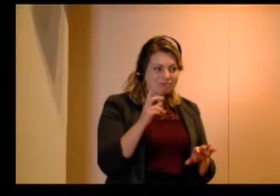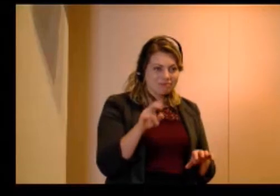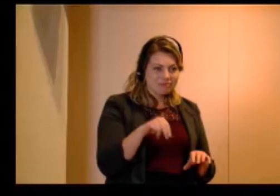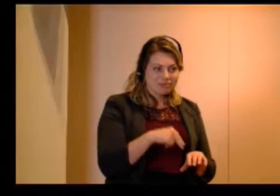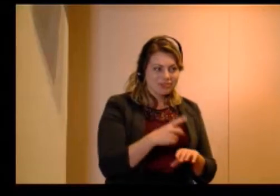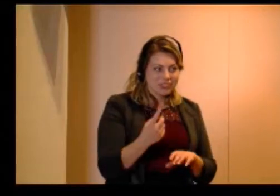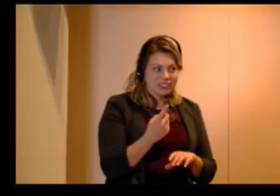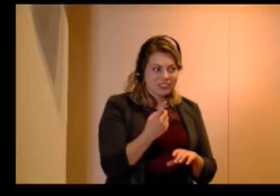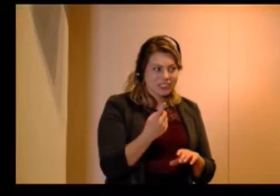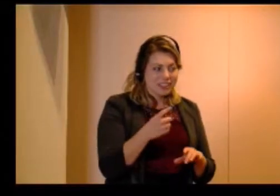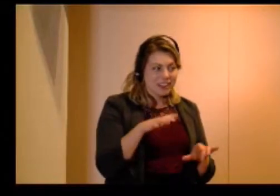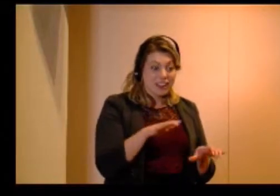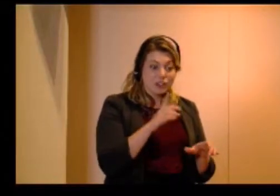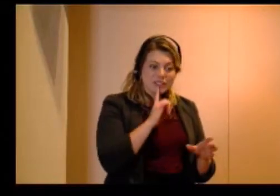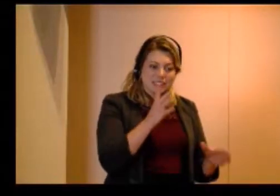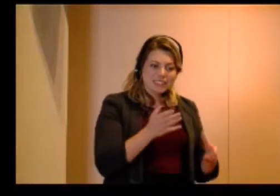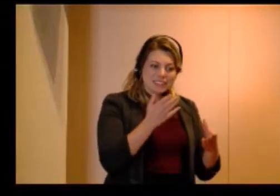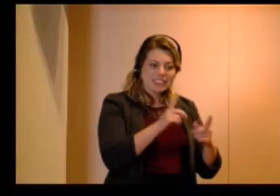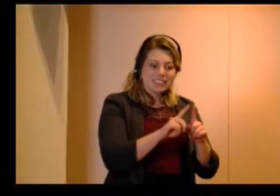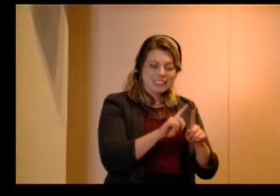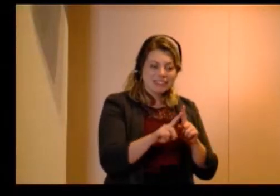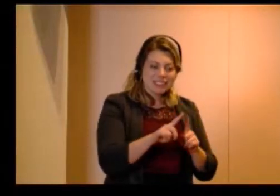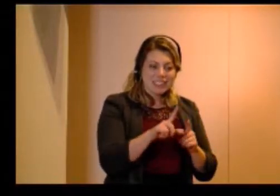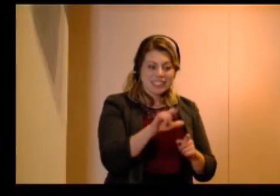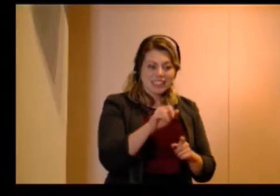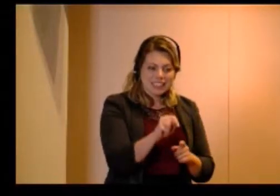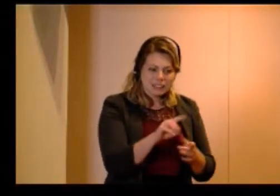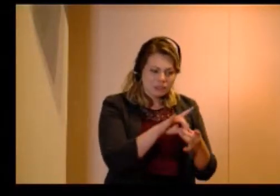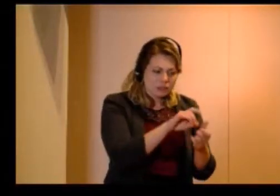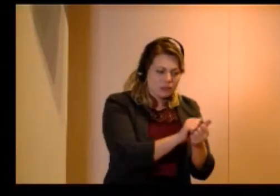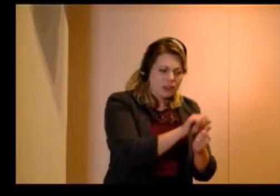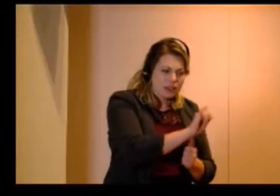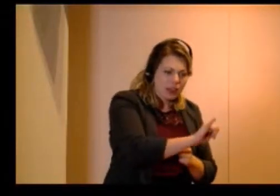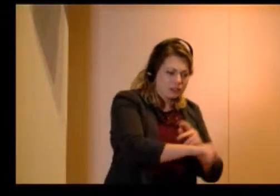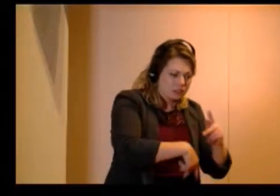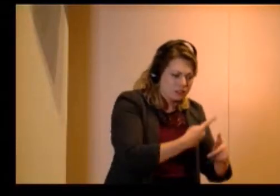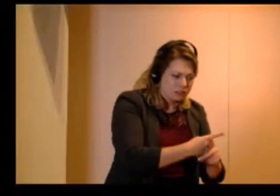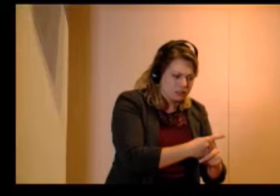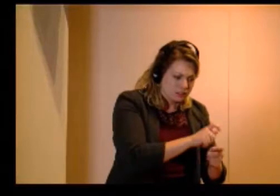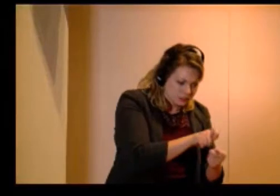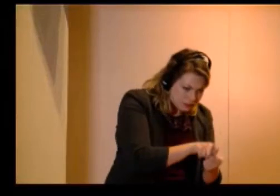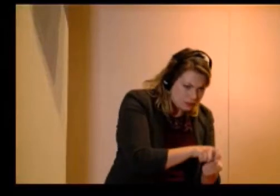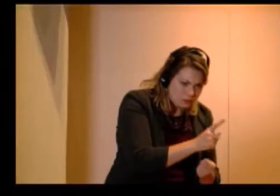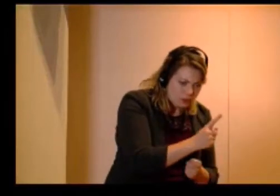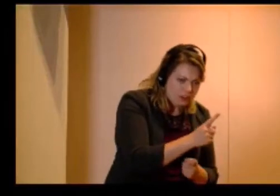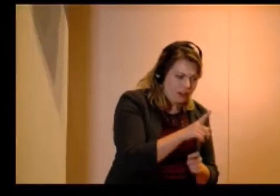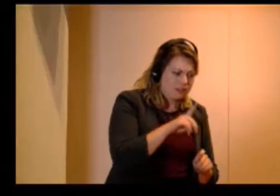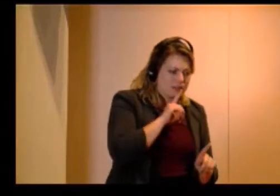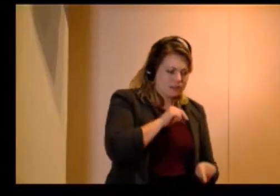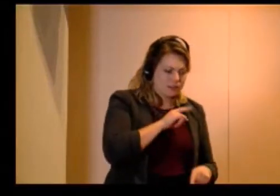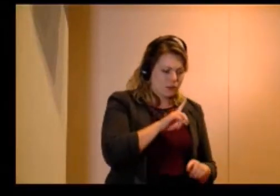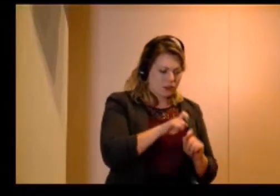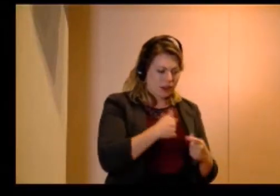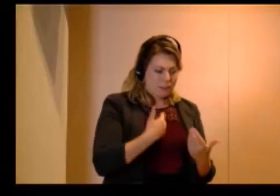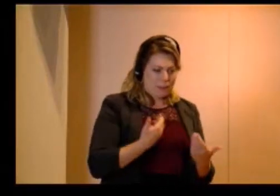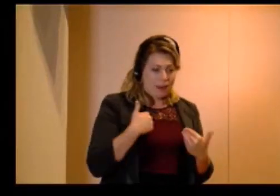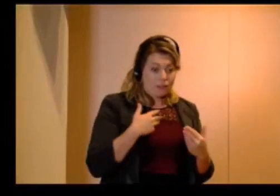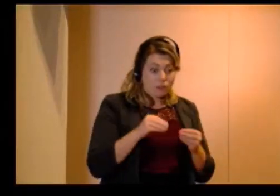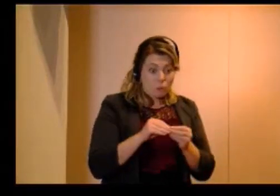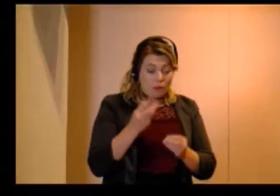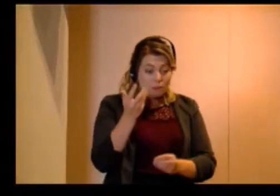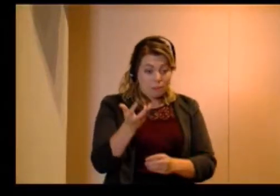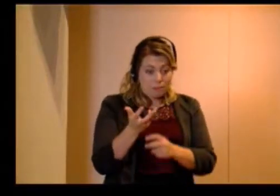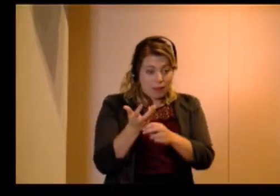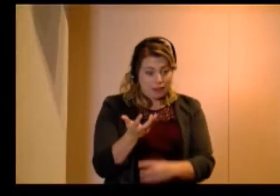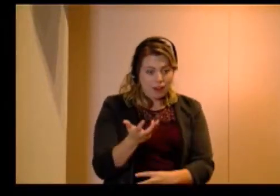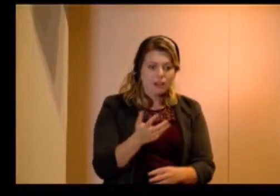all the scientific literature about that specific specimen and answer a question that I might have, right? And so the more metadata I have, the better